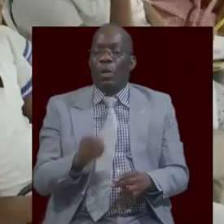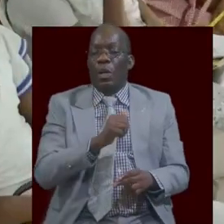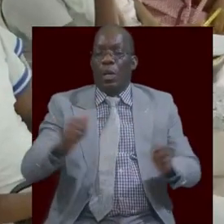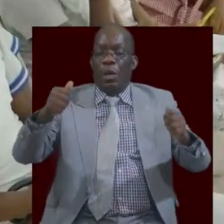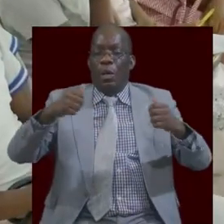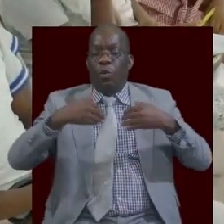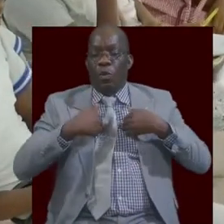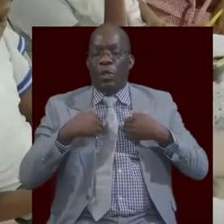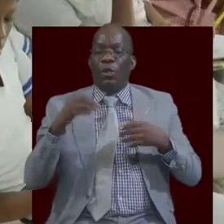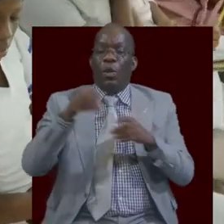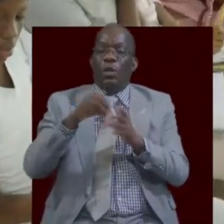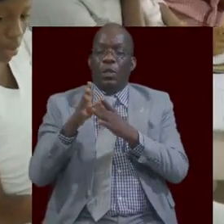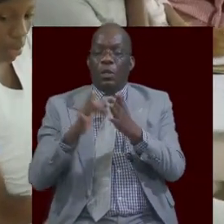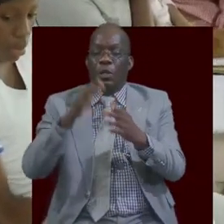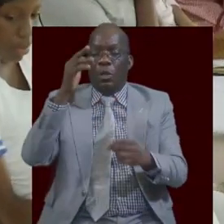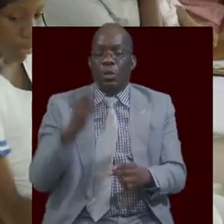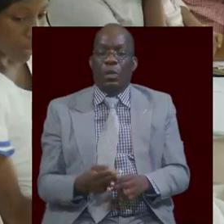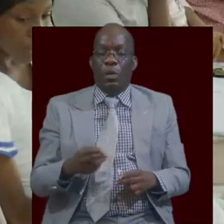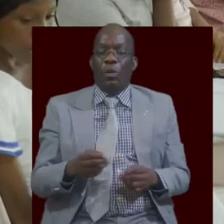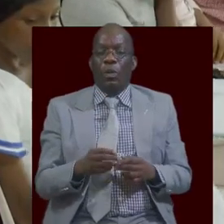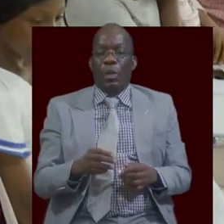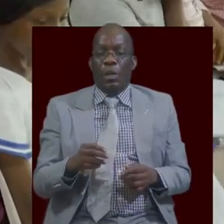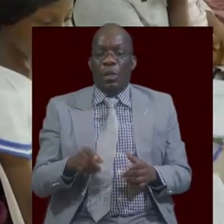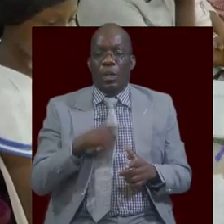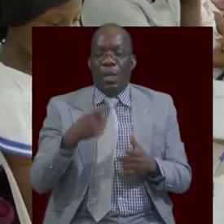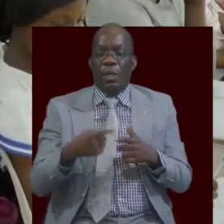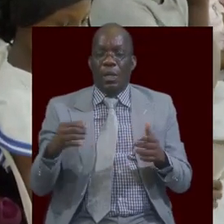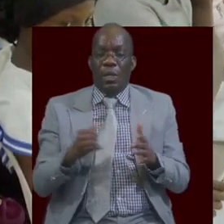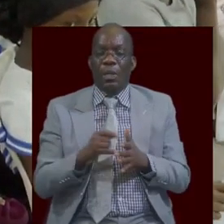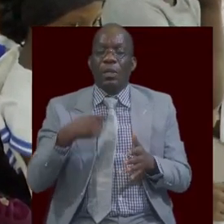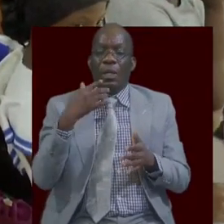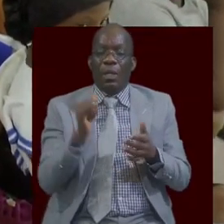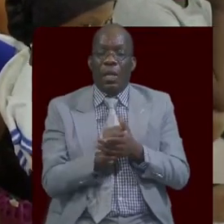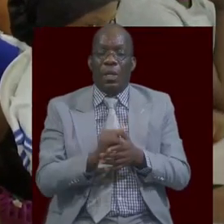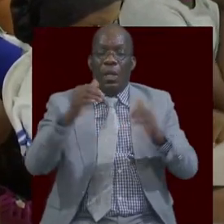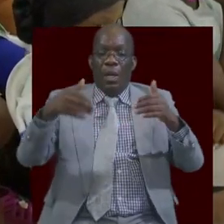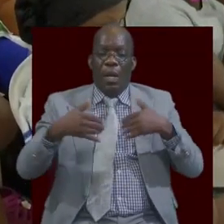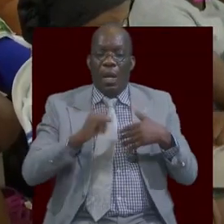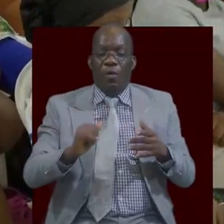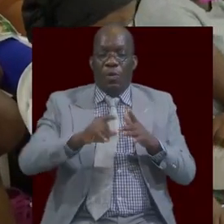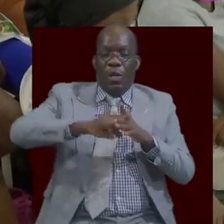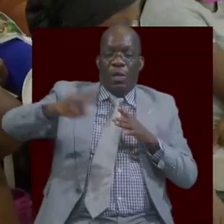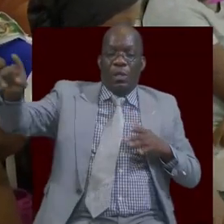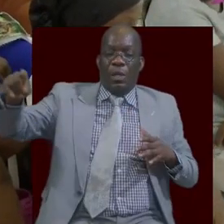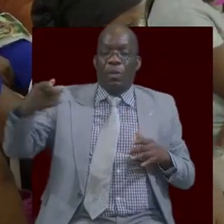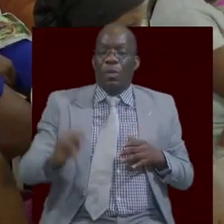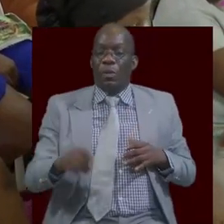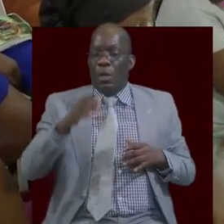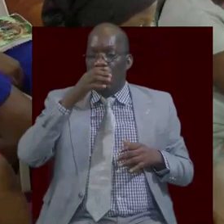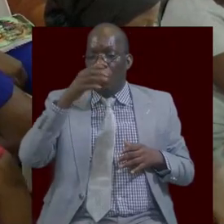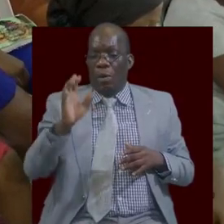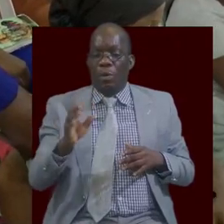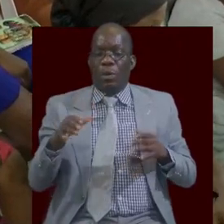Jesus' name. And then it says that having escaped the corruption